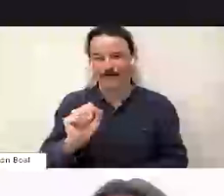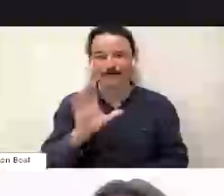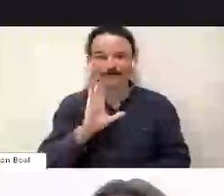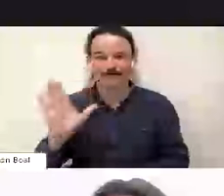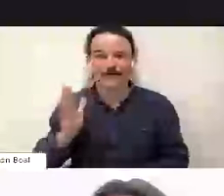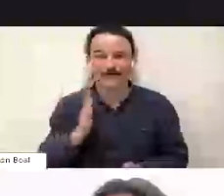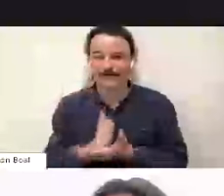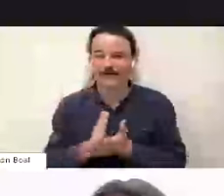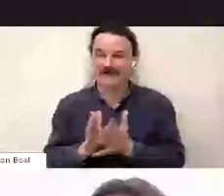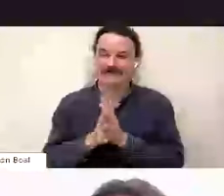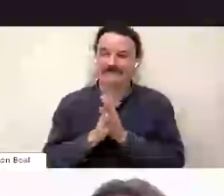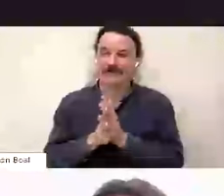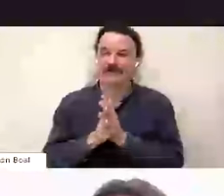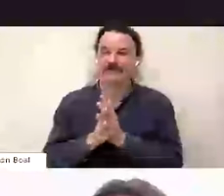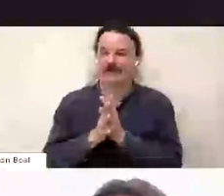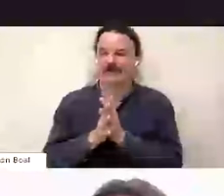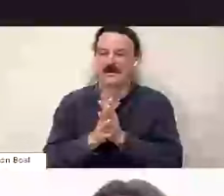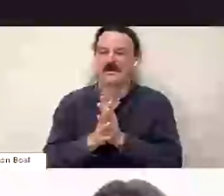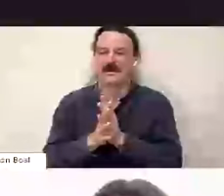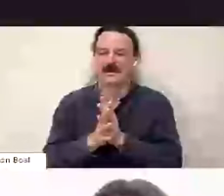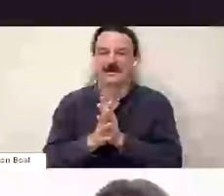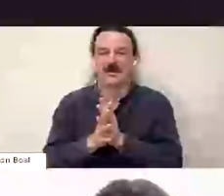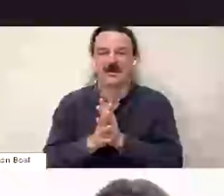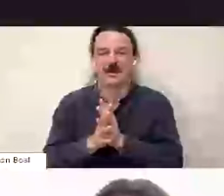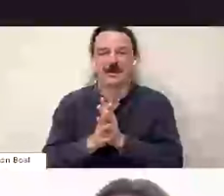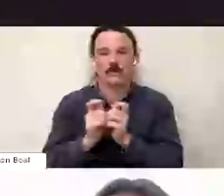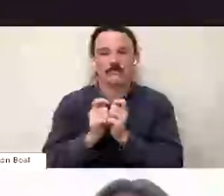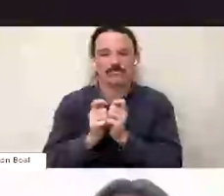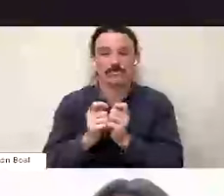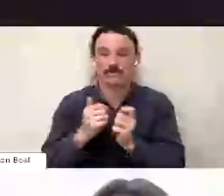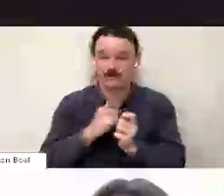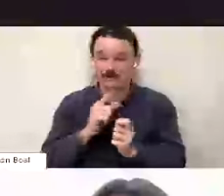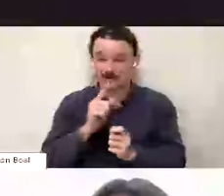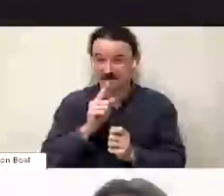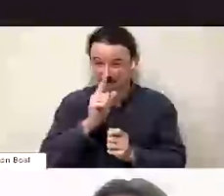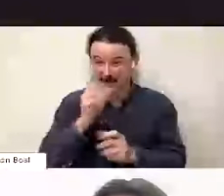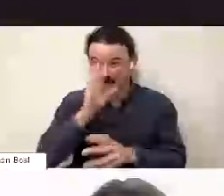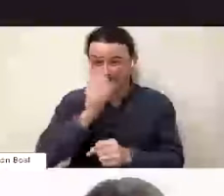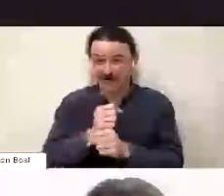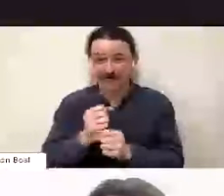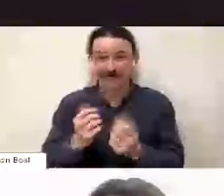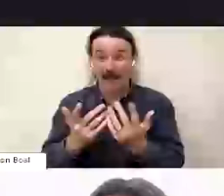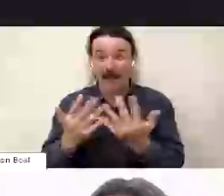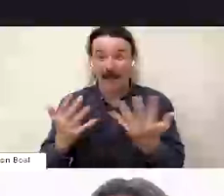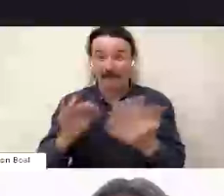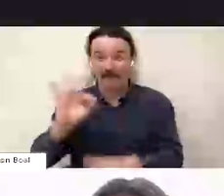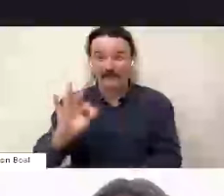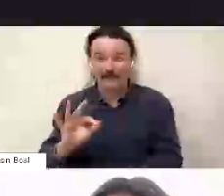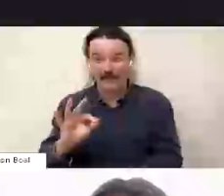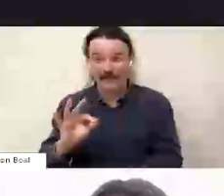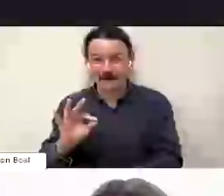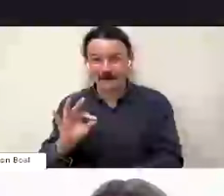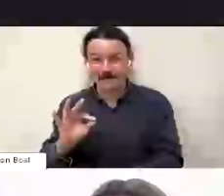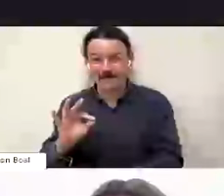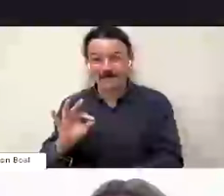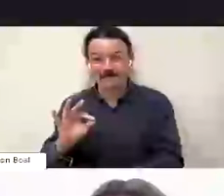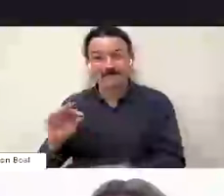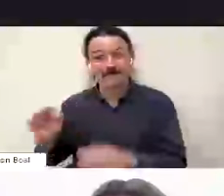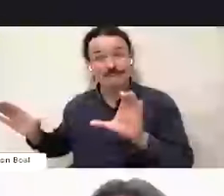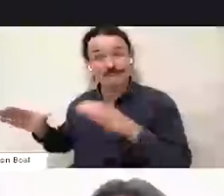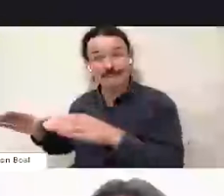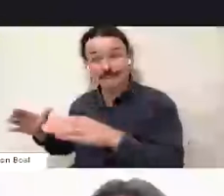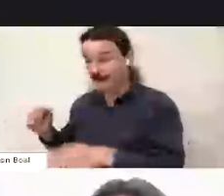useful. I cannot believe how much of the population has a disability, and that's something I've learned today,